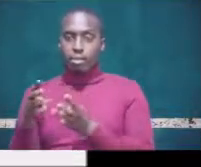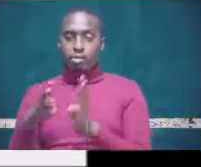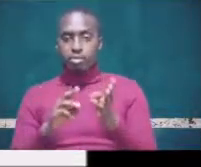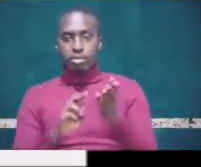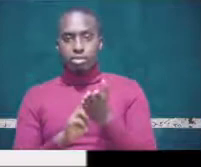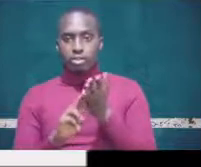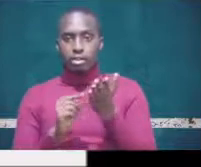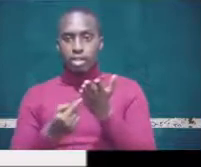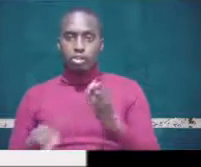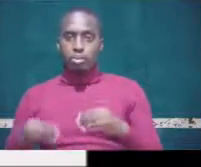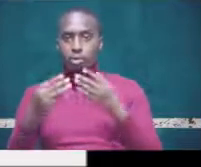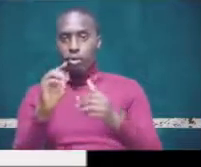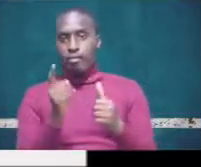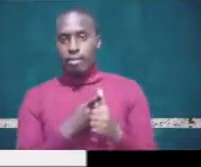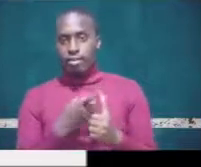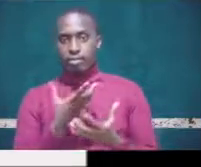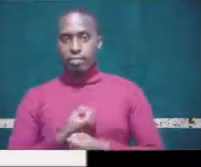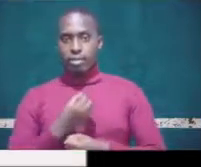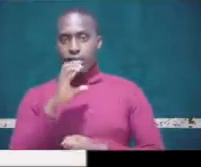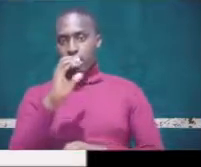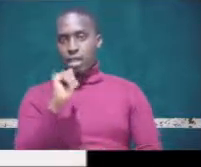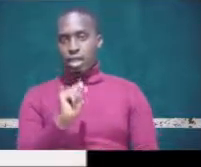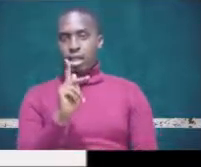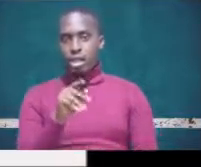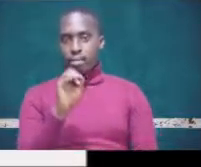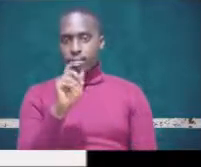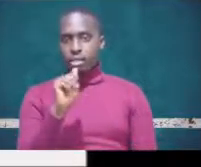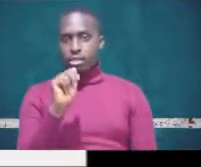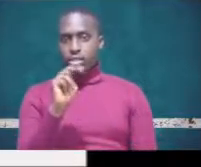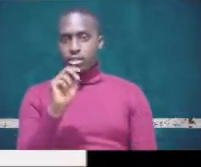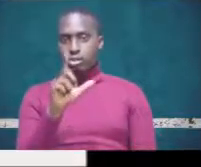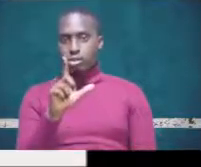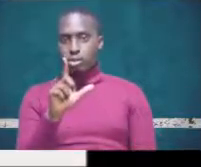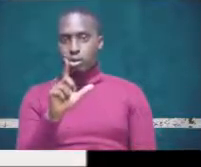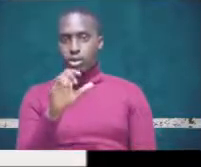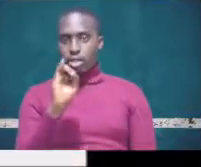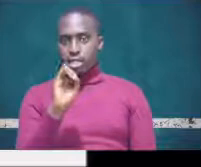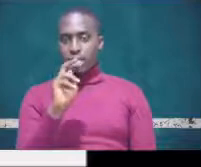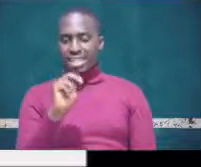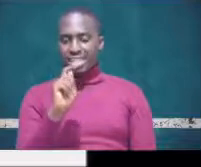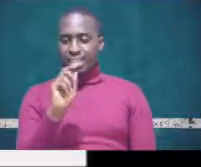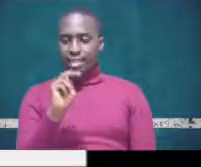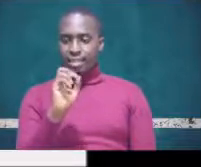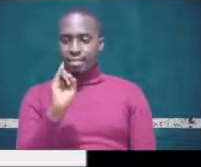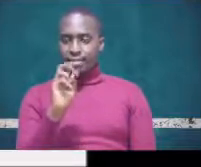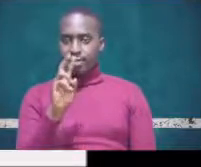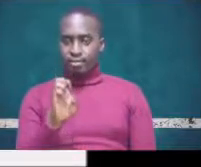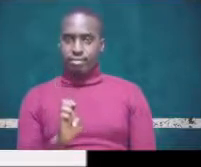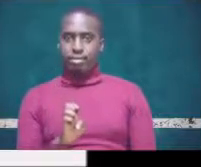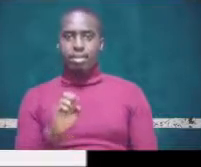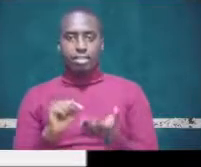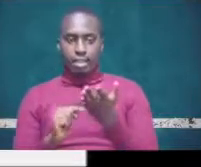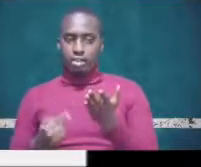approaches. Now, one, we have capital-intensive technology. We shall talk about labor-intensive technology, and we shall talk